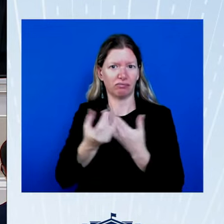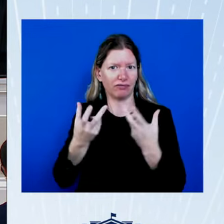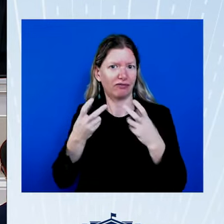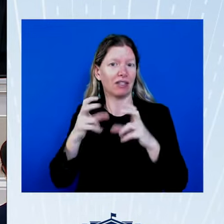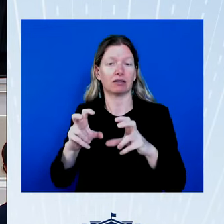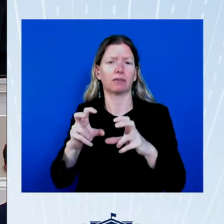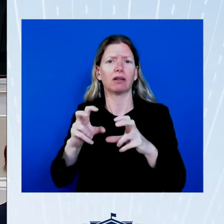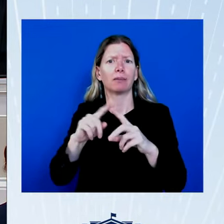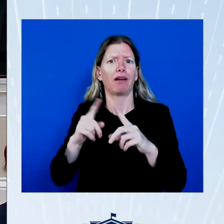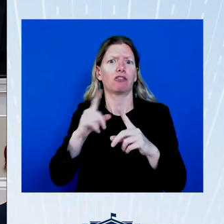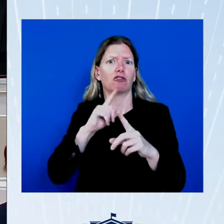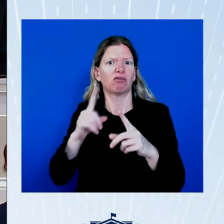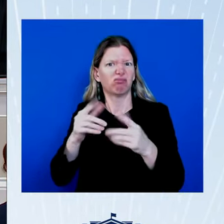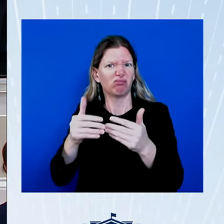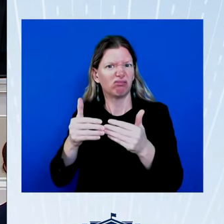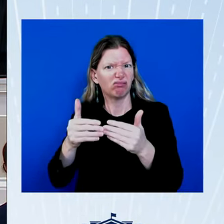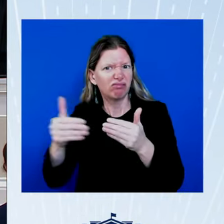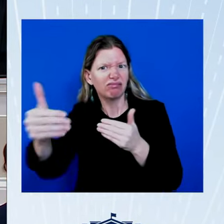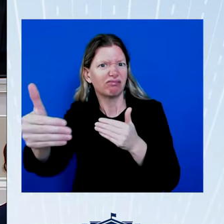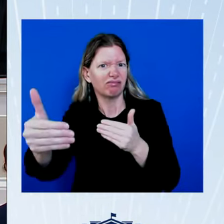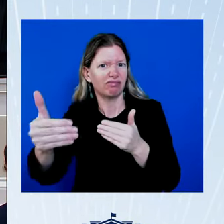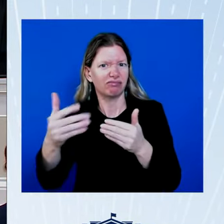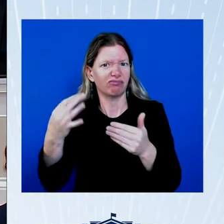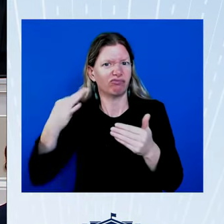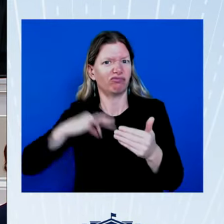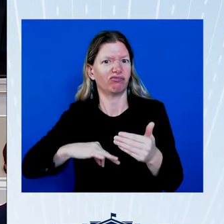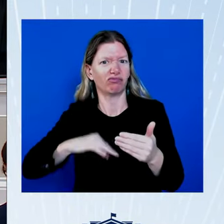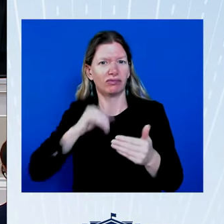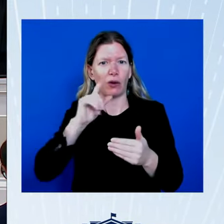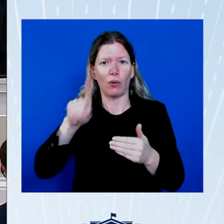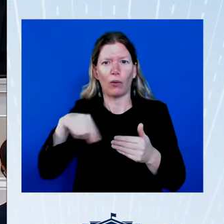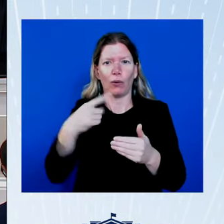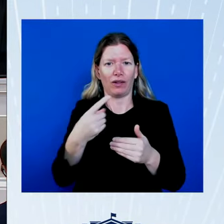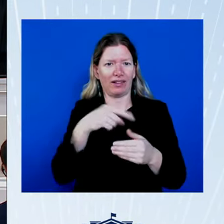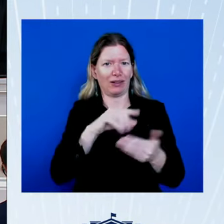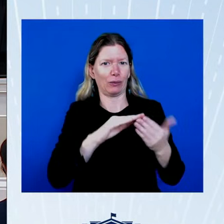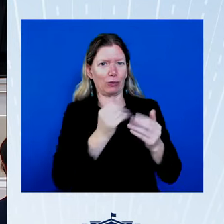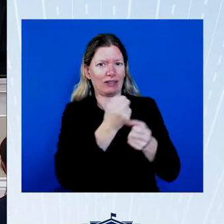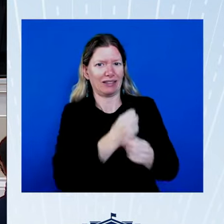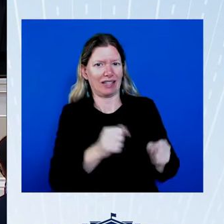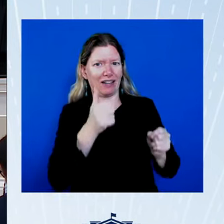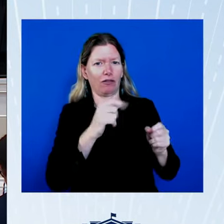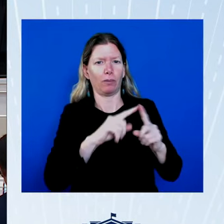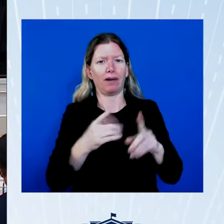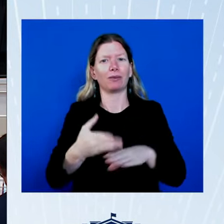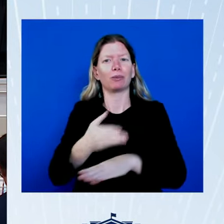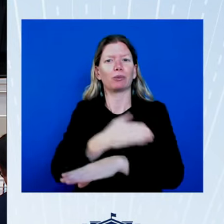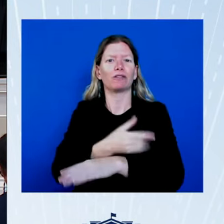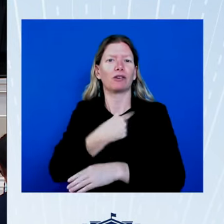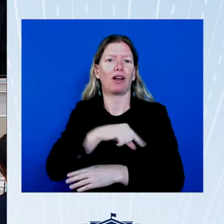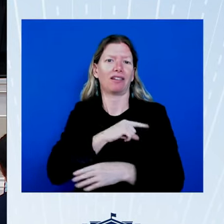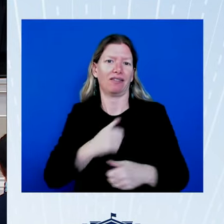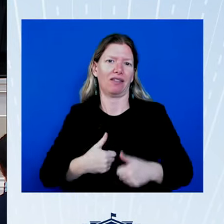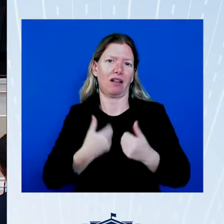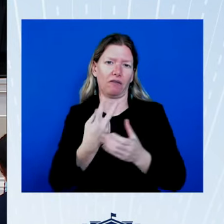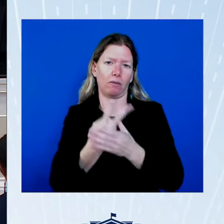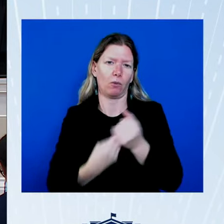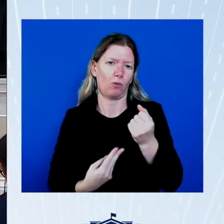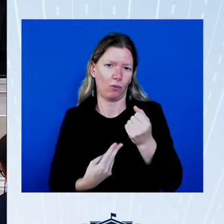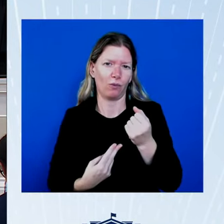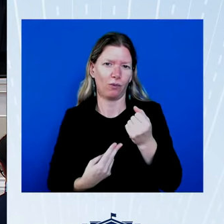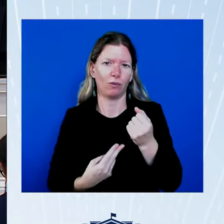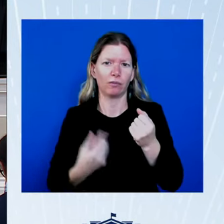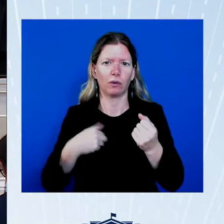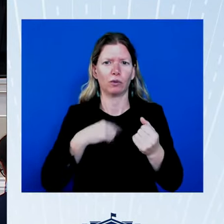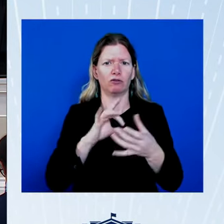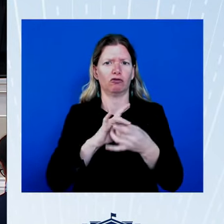quality of life. So extending that to the moment that we're in today we've released a framework with opportunities for action. And those of you in the room will be